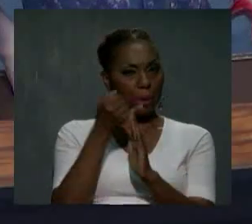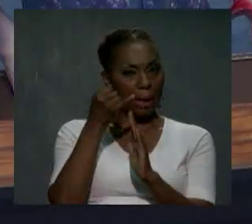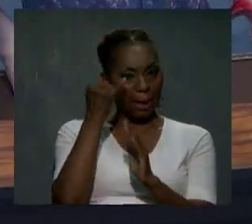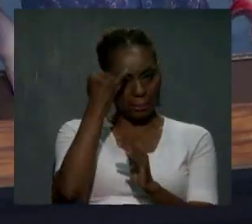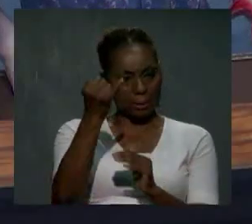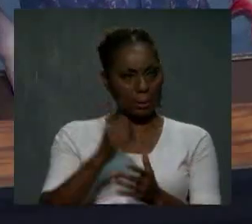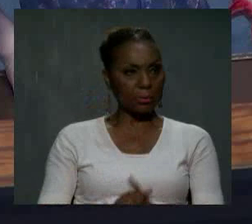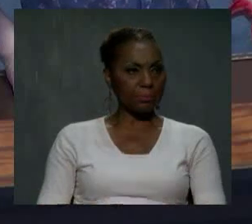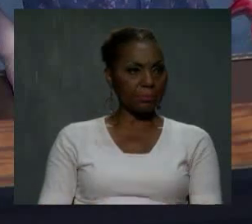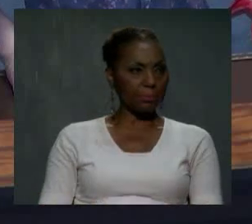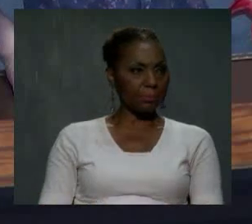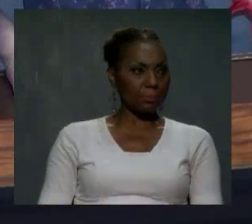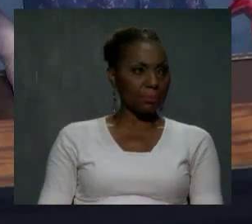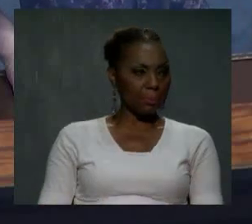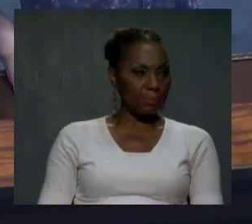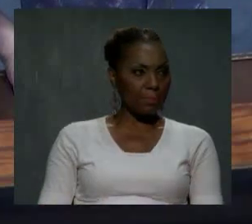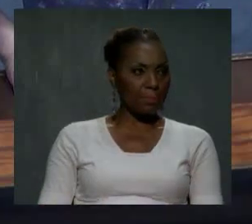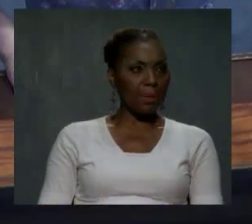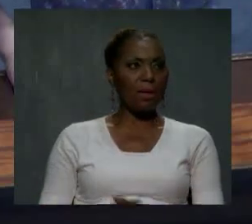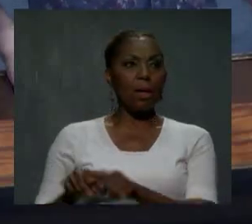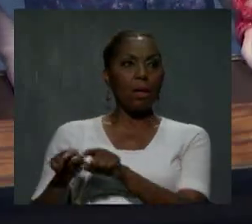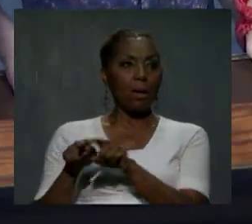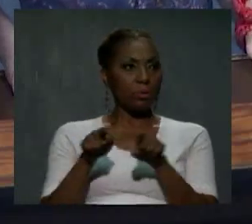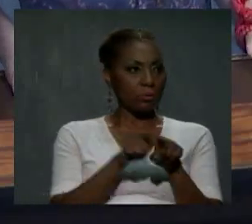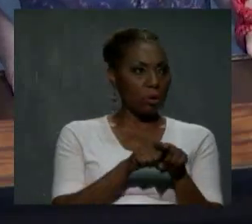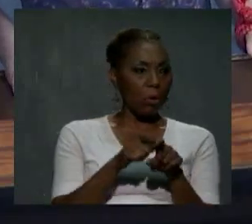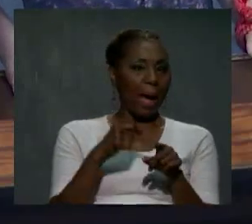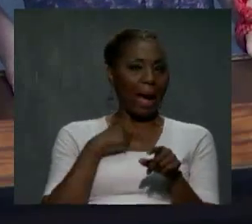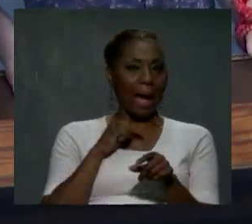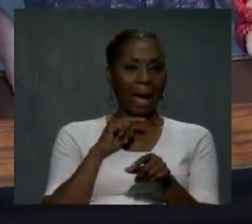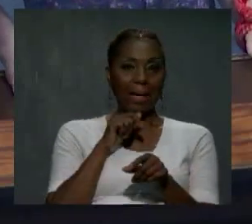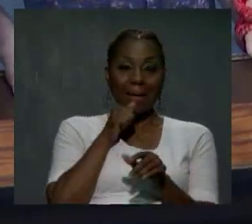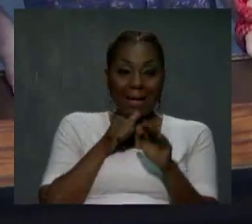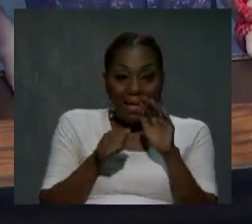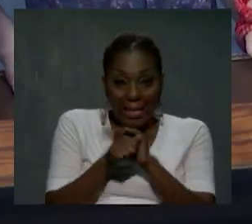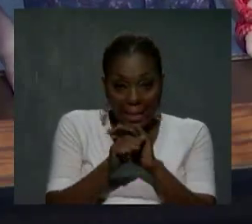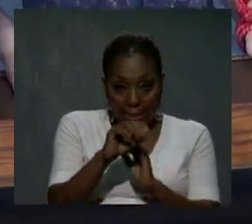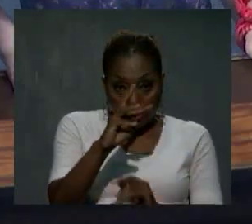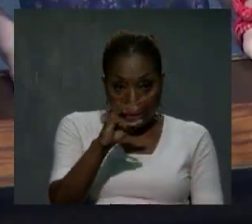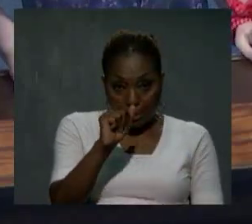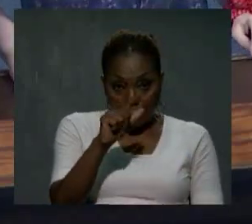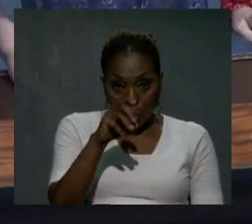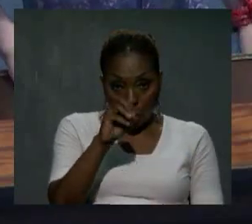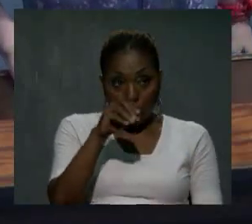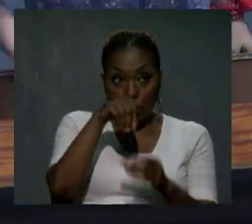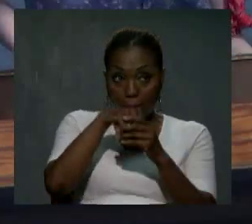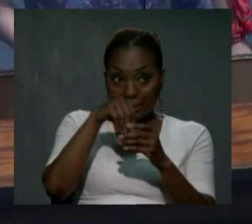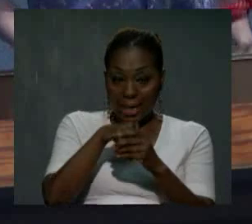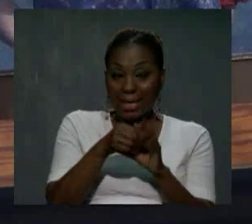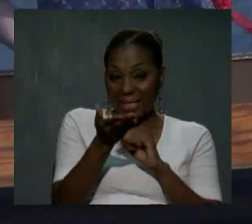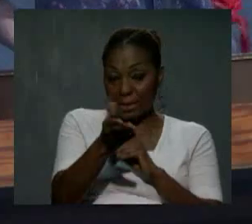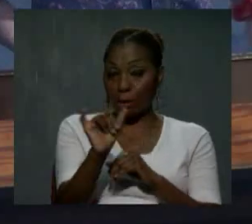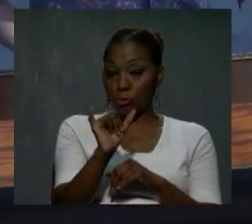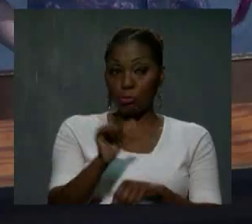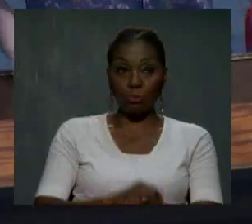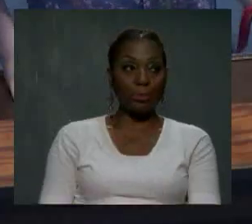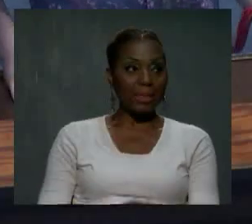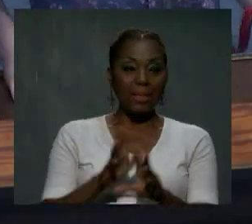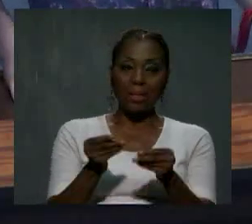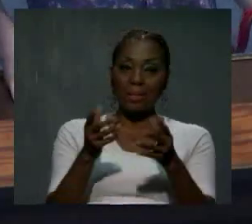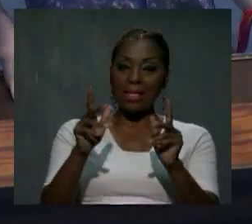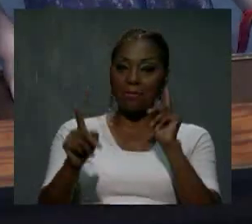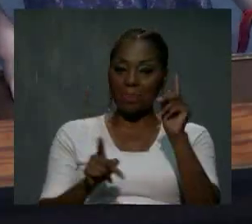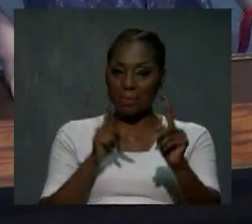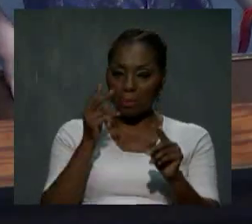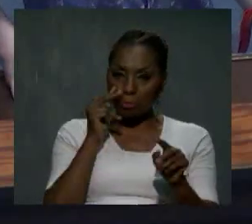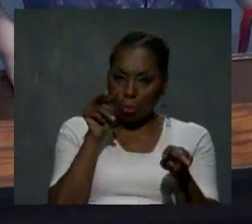And, I also hid Waldo somewhere in there. So if you want to take the time to find him, he's in there. It gets people to